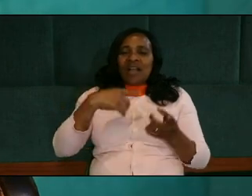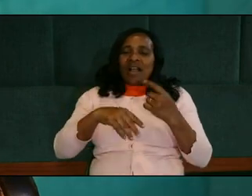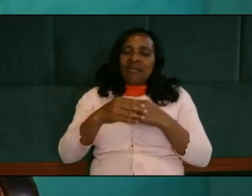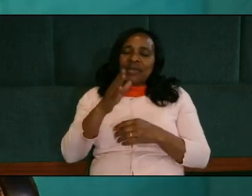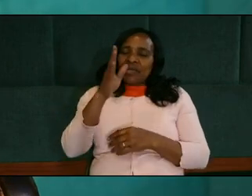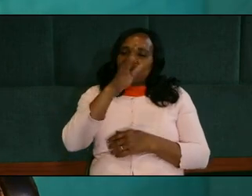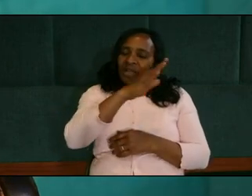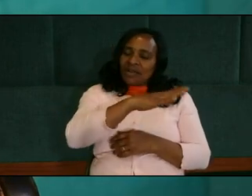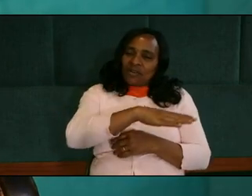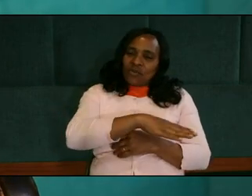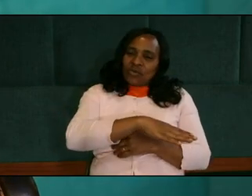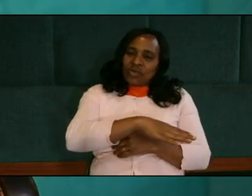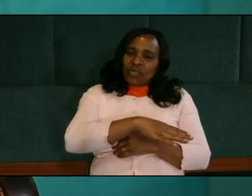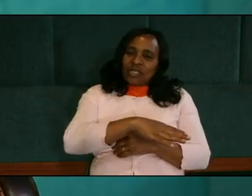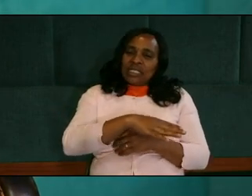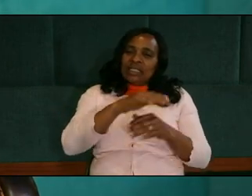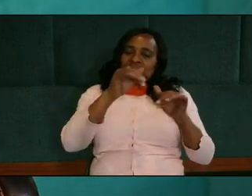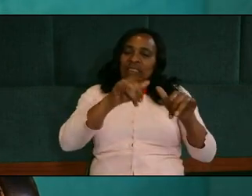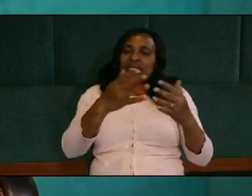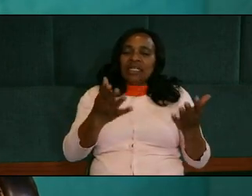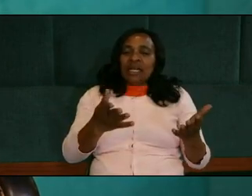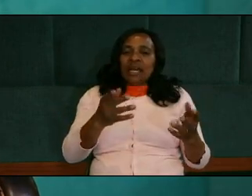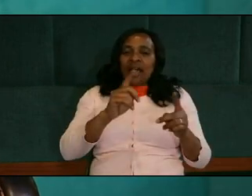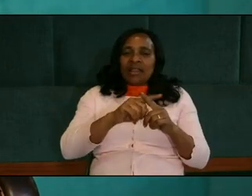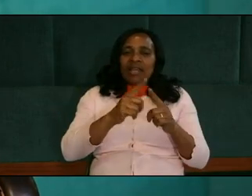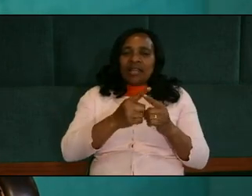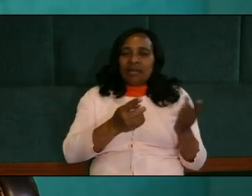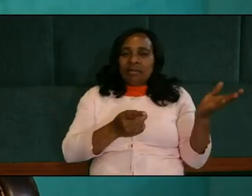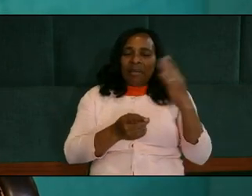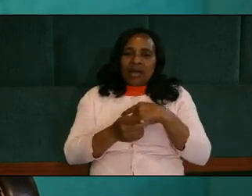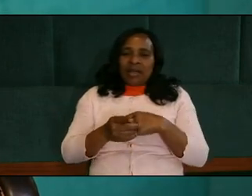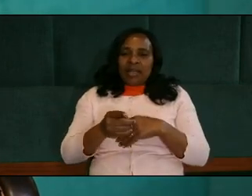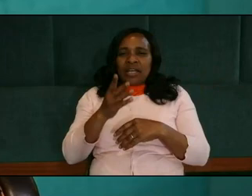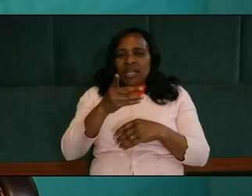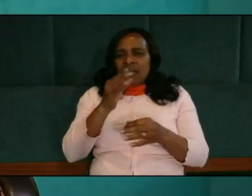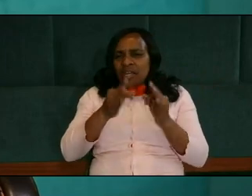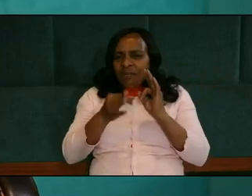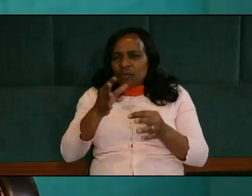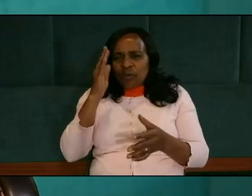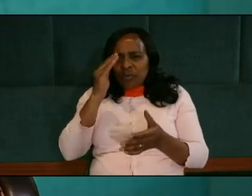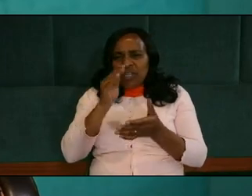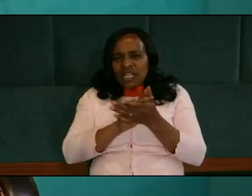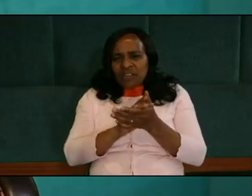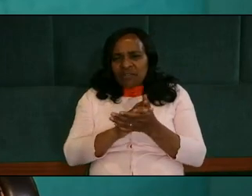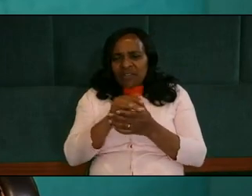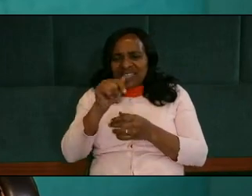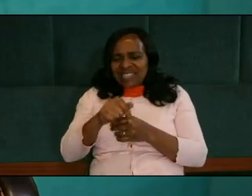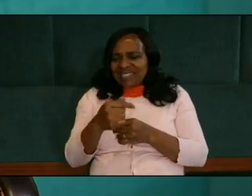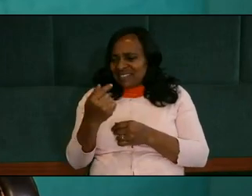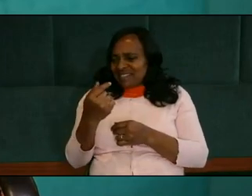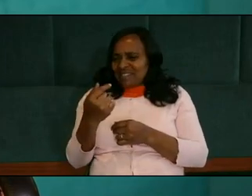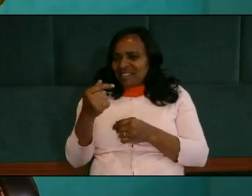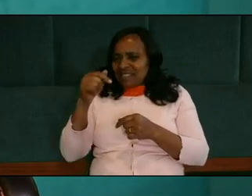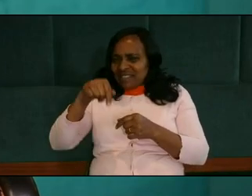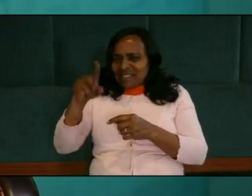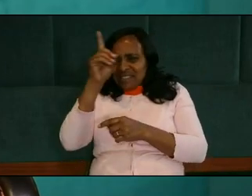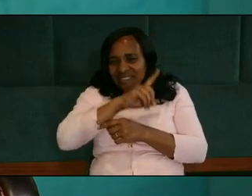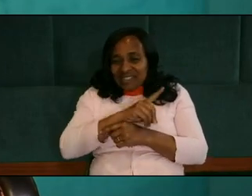down, it stays here for a moment, then comes back up. And you're supposed to believe that as a person. Like, in this day and age, with all the